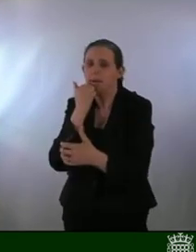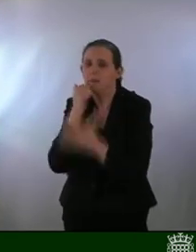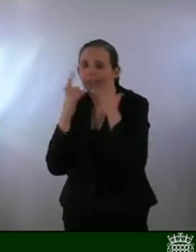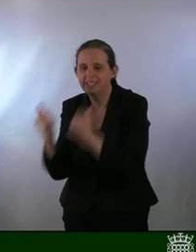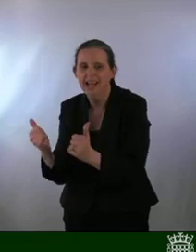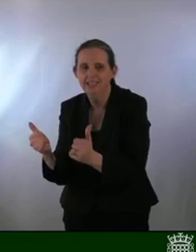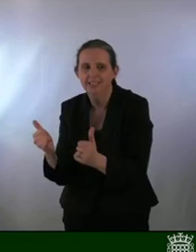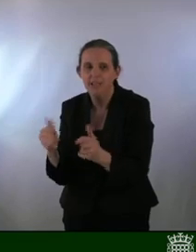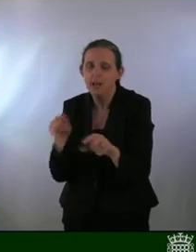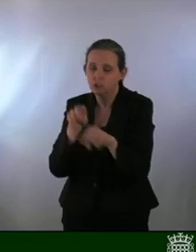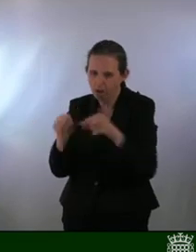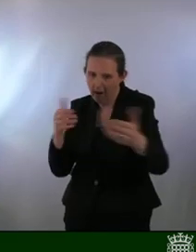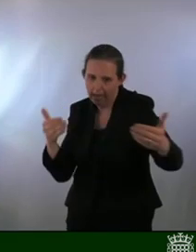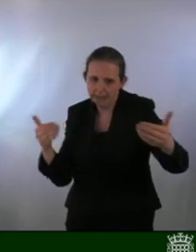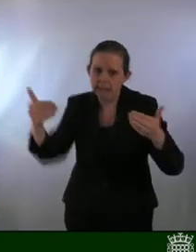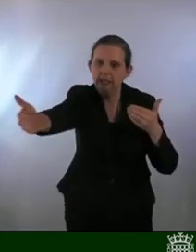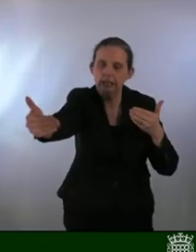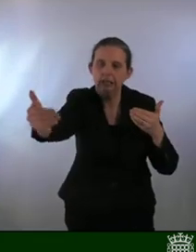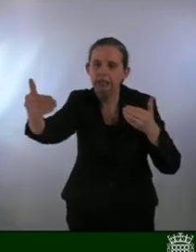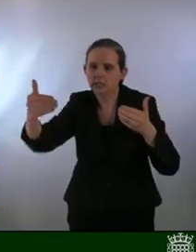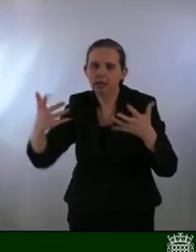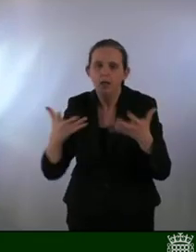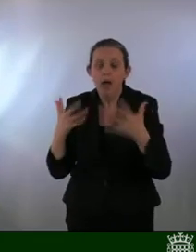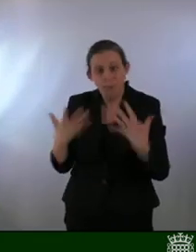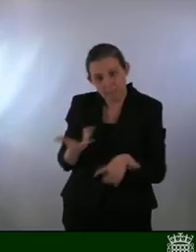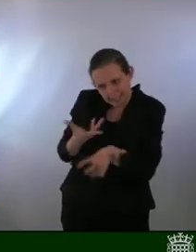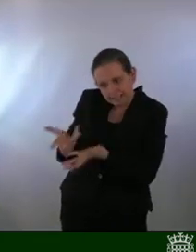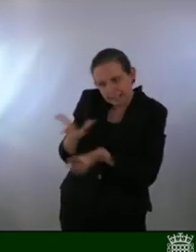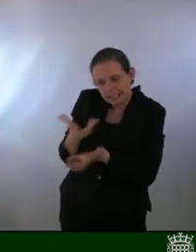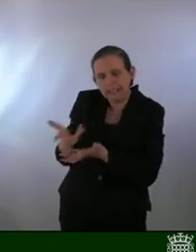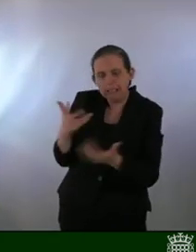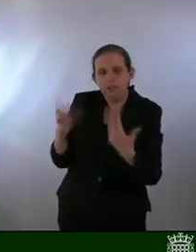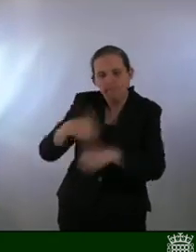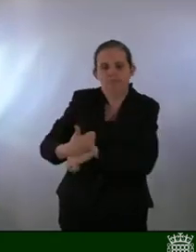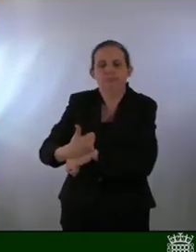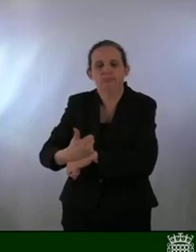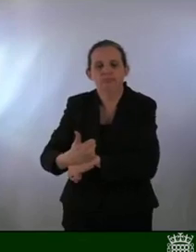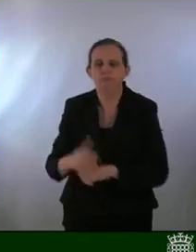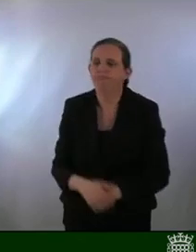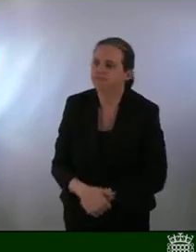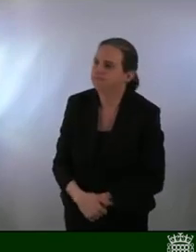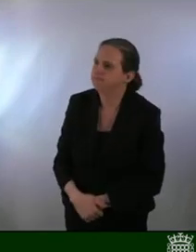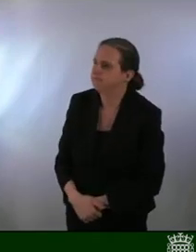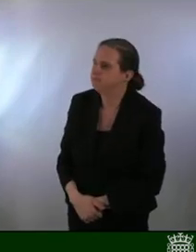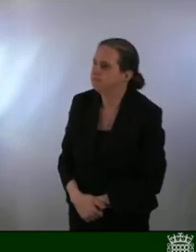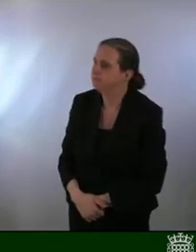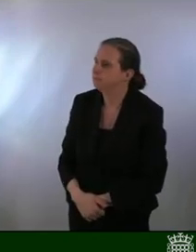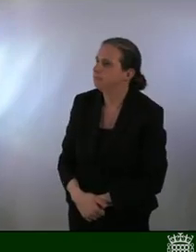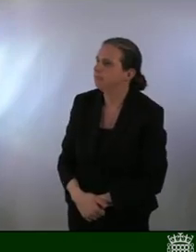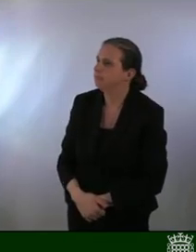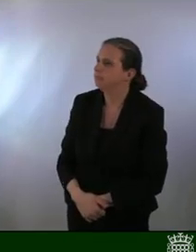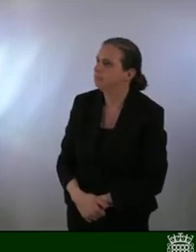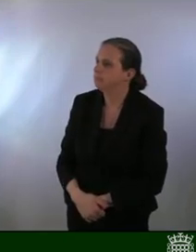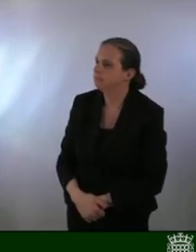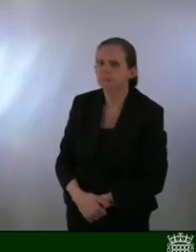of the epidemiological curve as soon as possible. We're in live negotiations about bringing that in. Can I just say to members, we'll